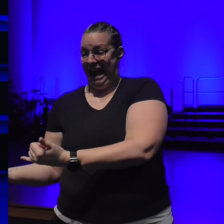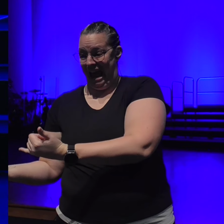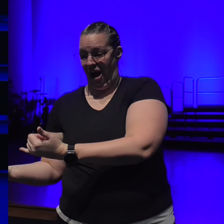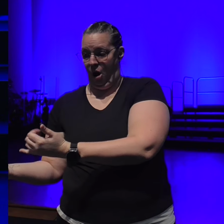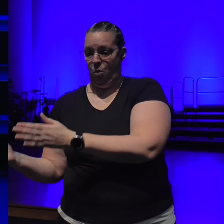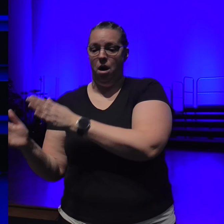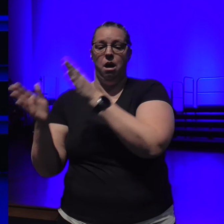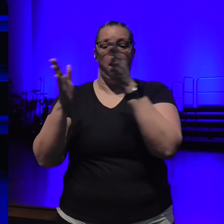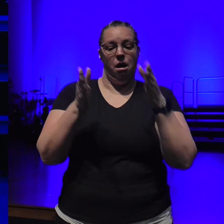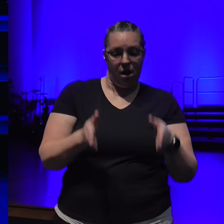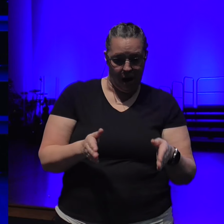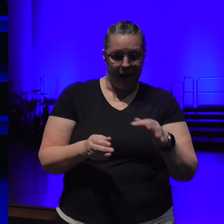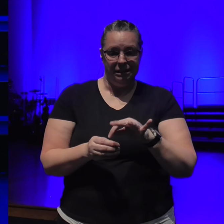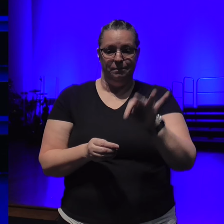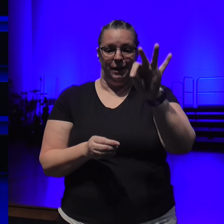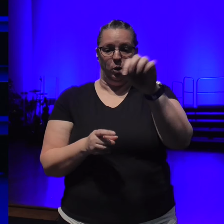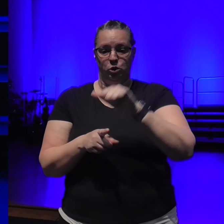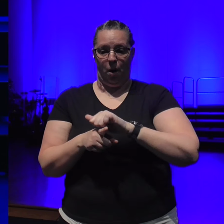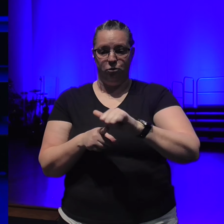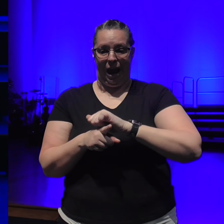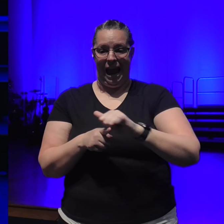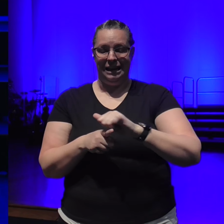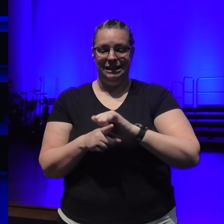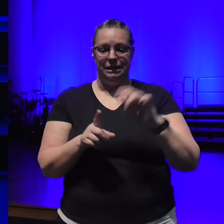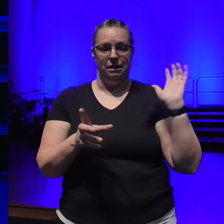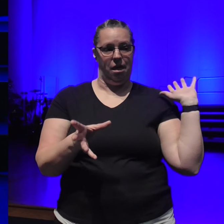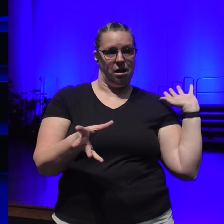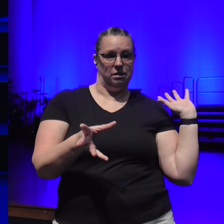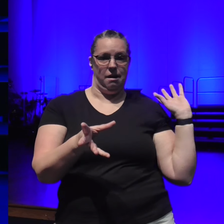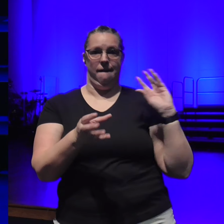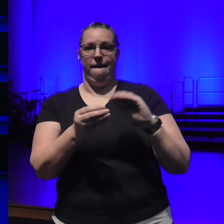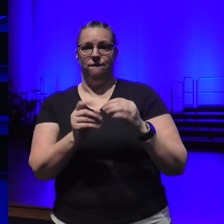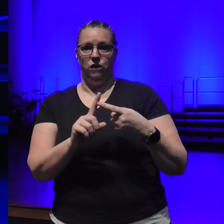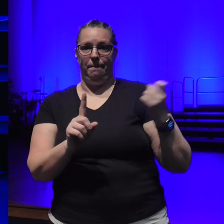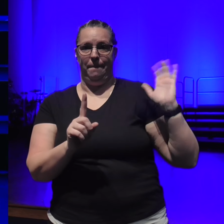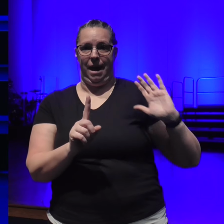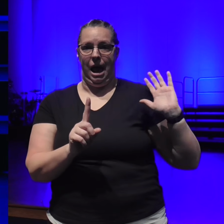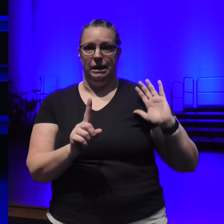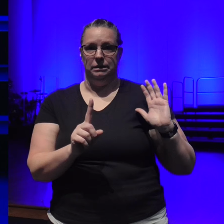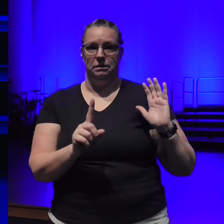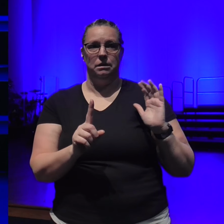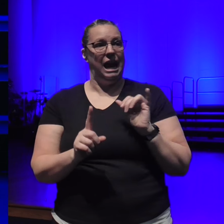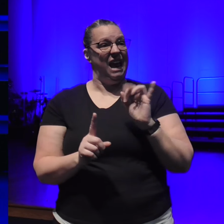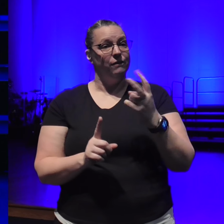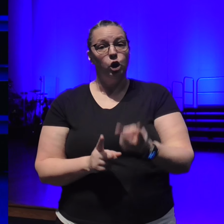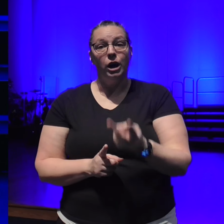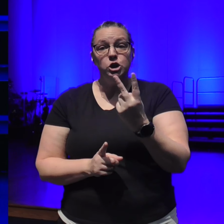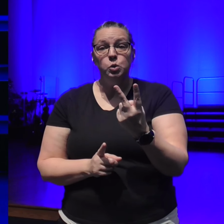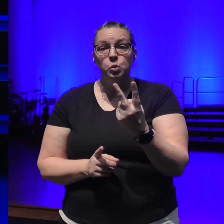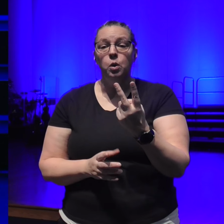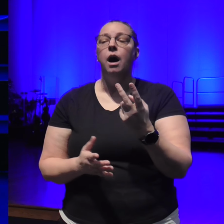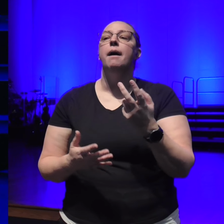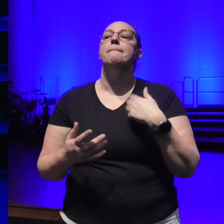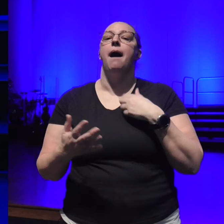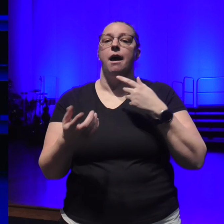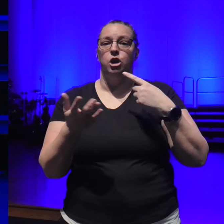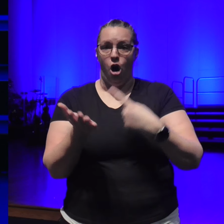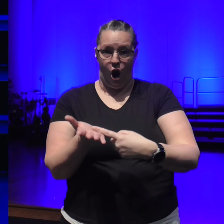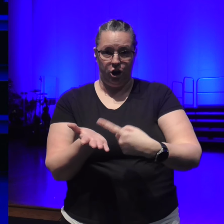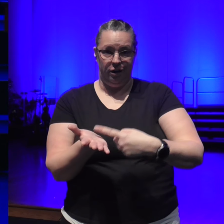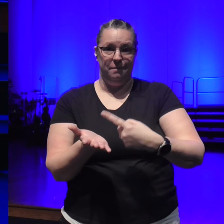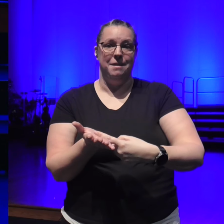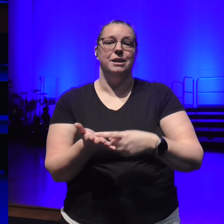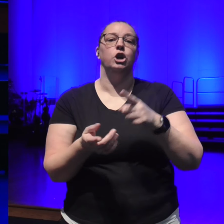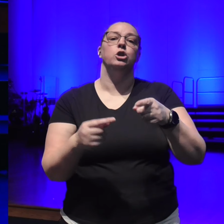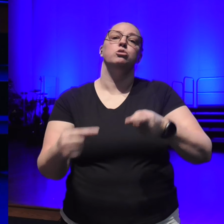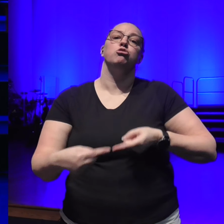now looking for the spiritual practice that helps us come present from our past. If you are a 2, my argument is that your struggle is with